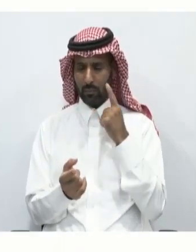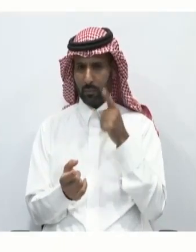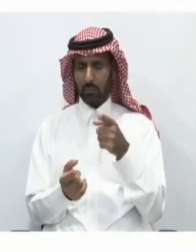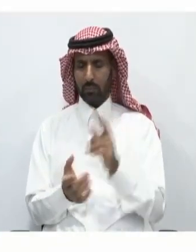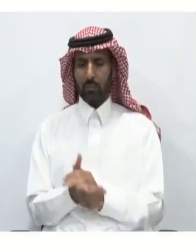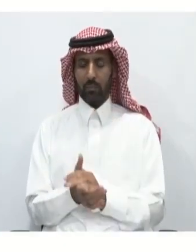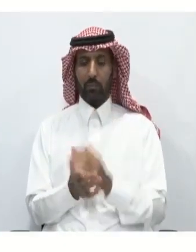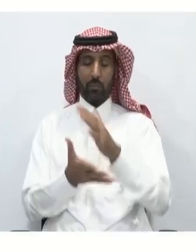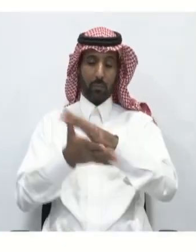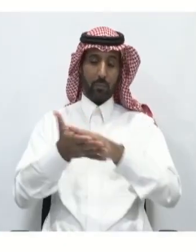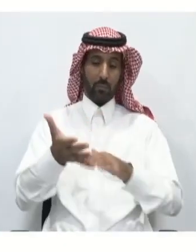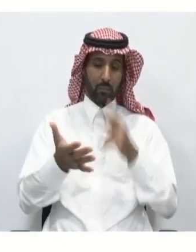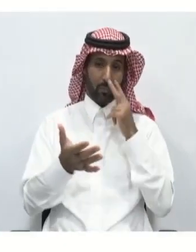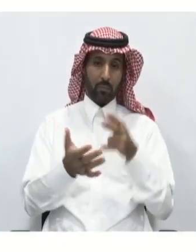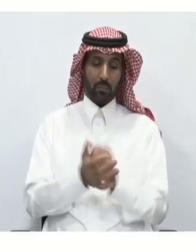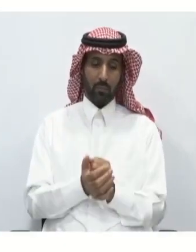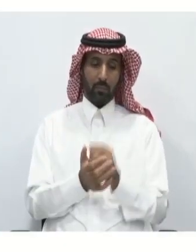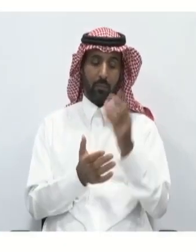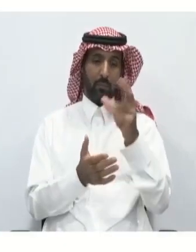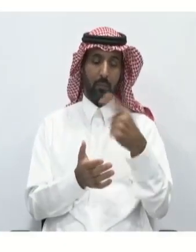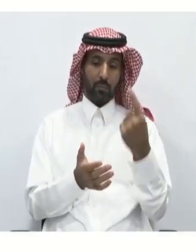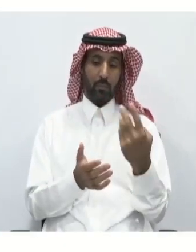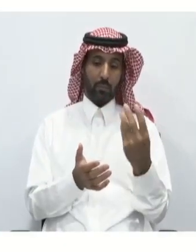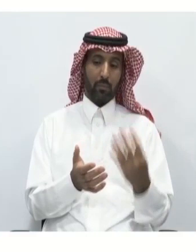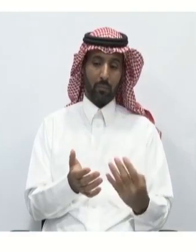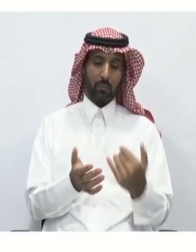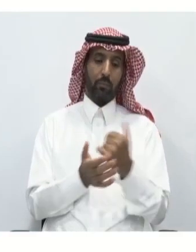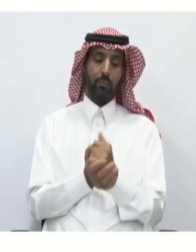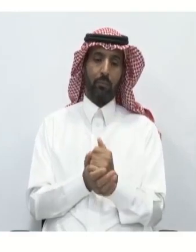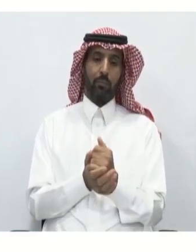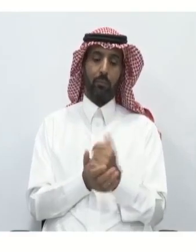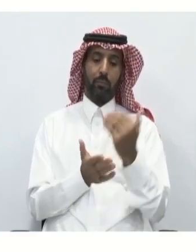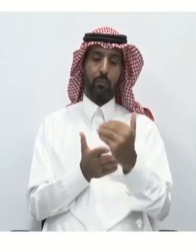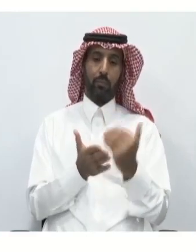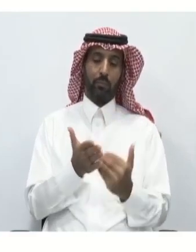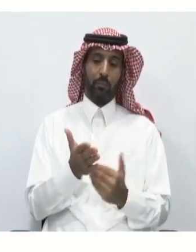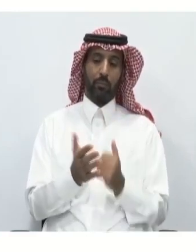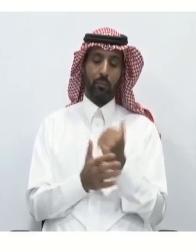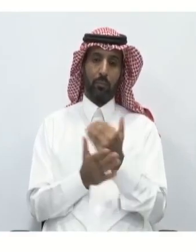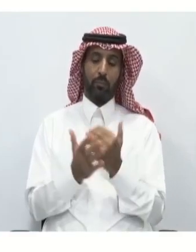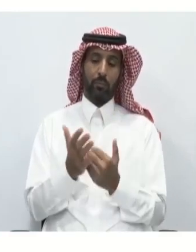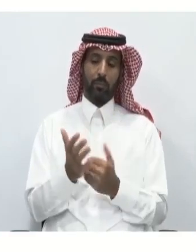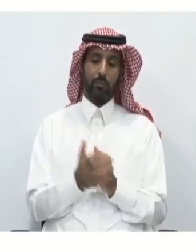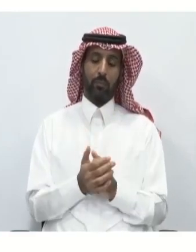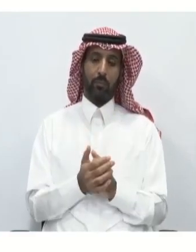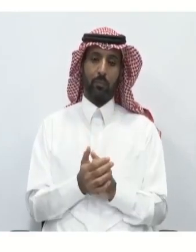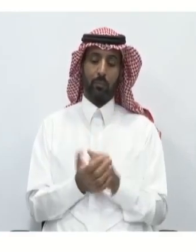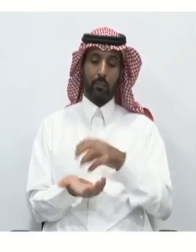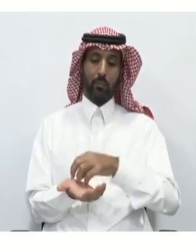So this is the chart here. You can see the benefits or the characteristics of the ecotourism and